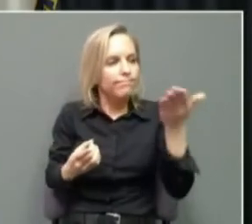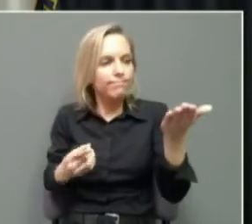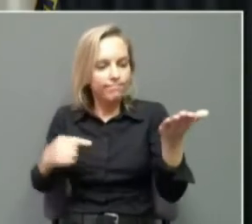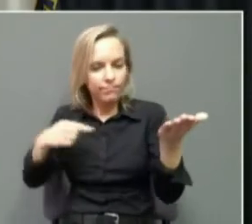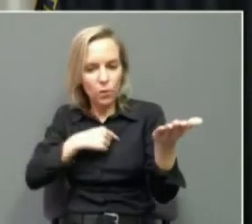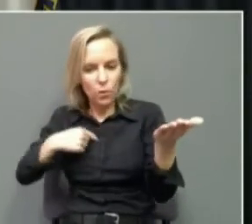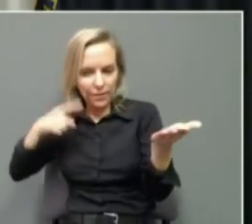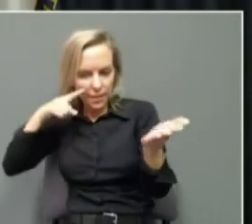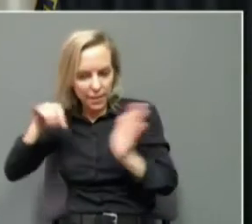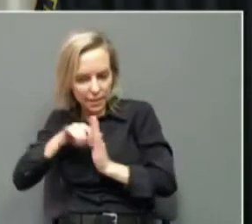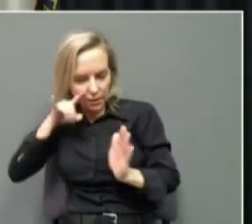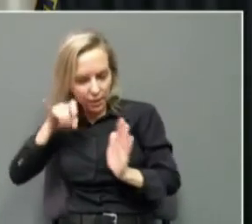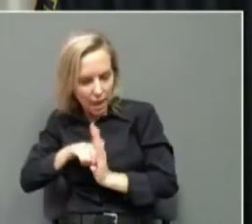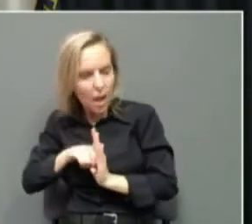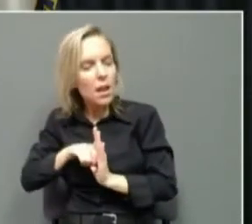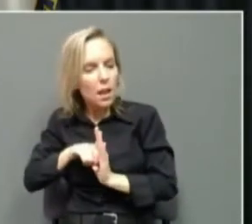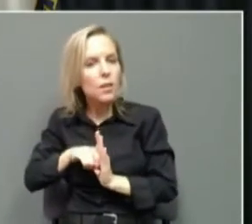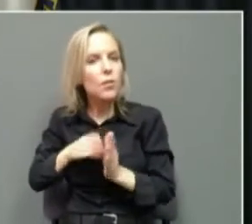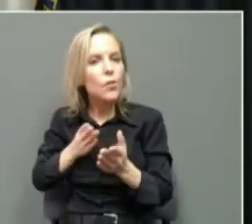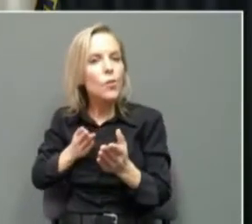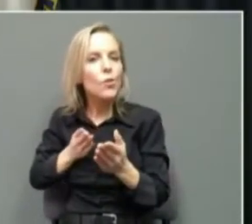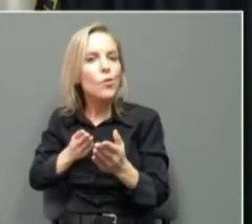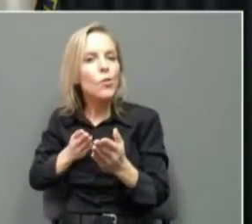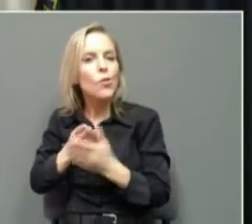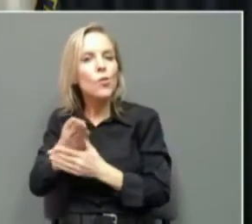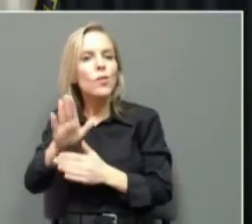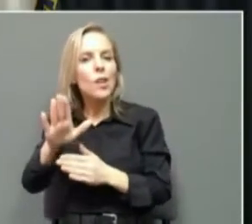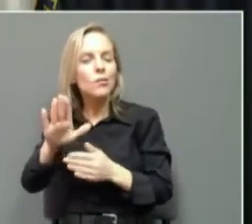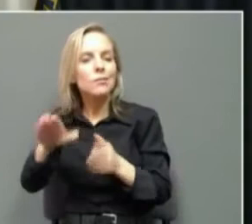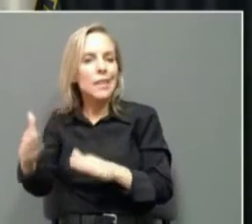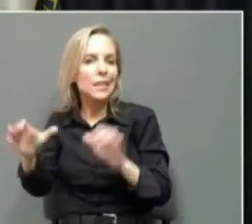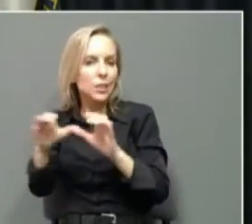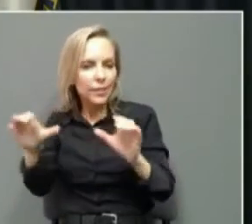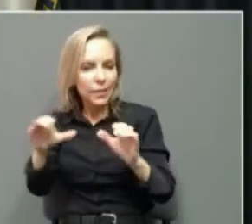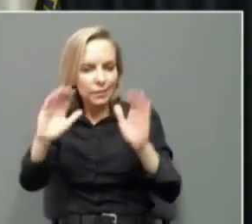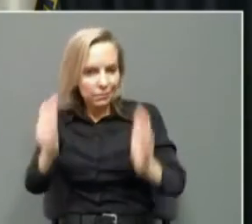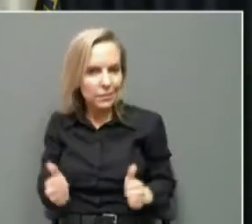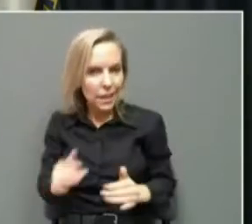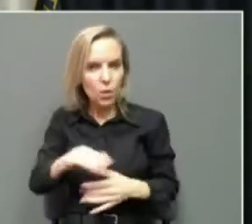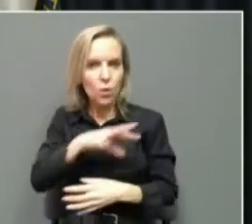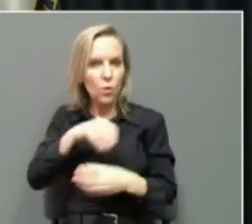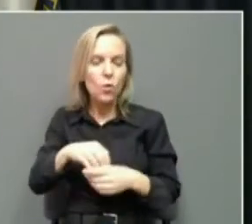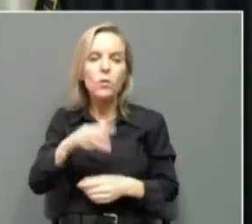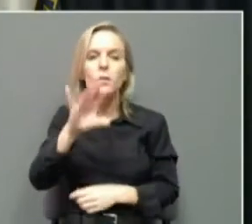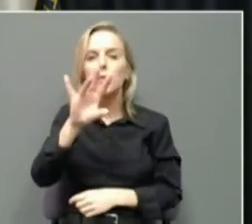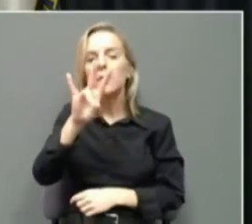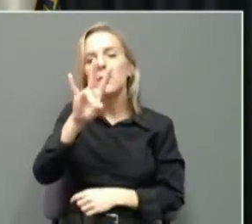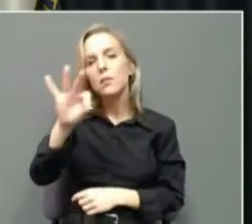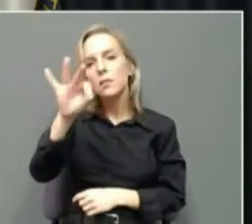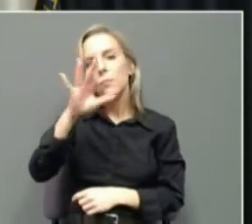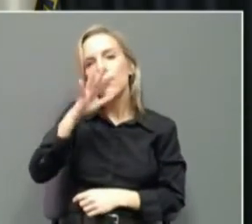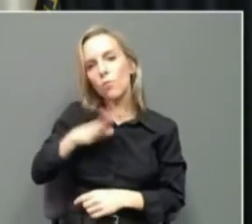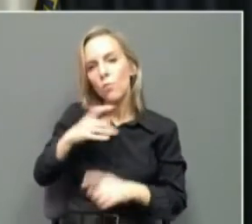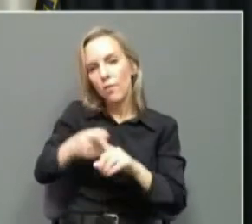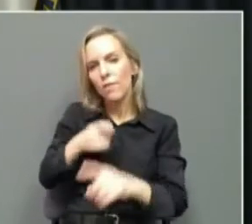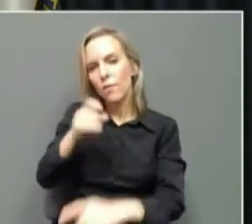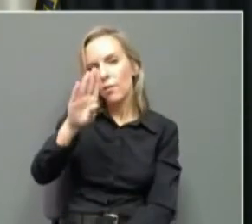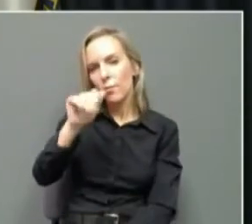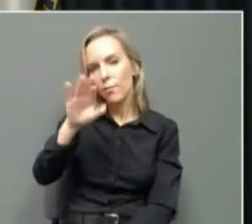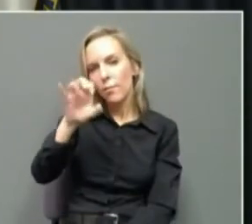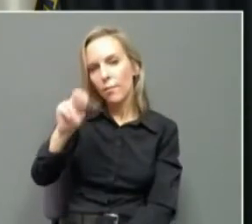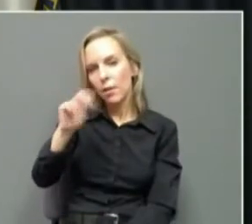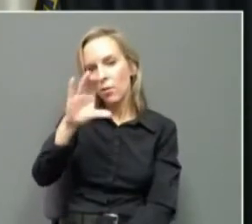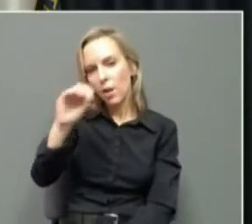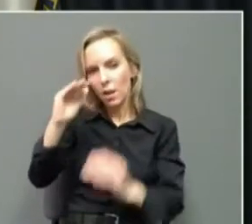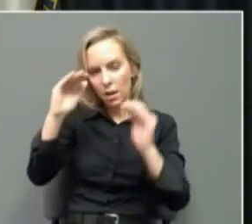them through death certificates. Those include a 79-year-old woman from Barron County, and that's